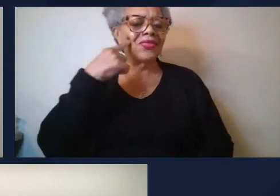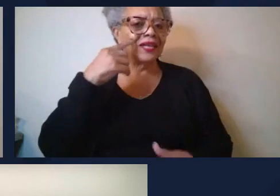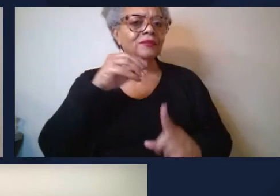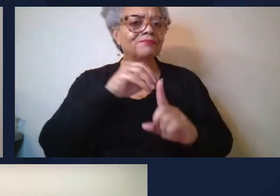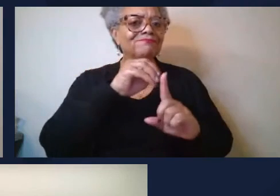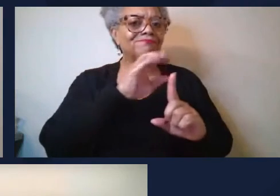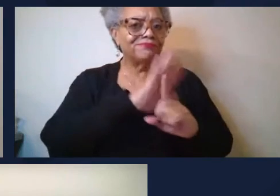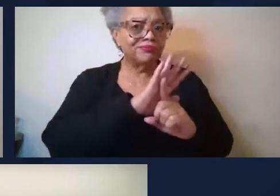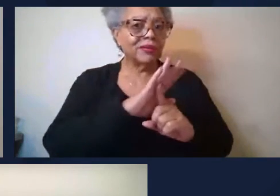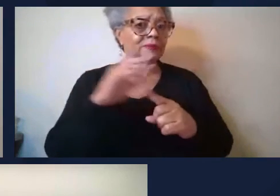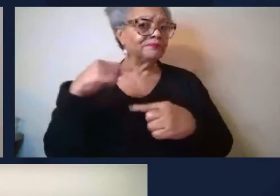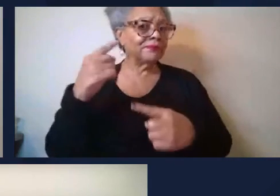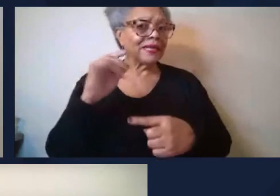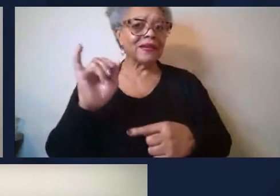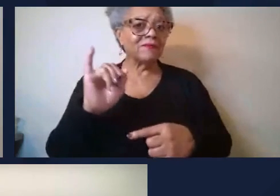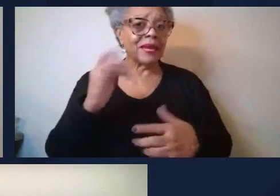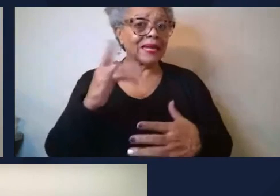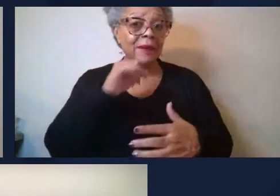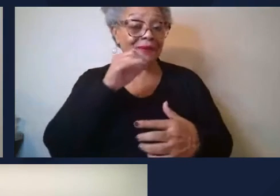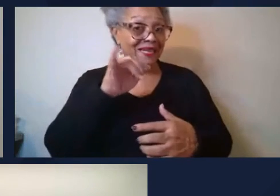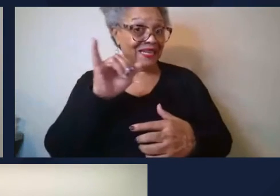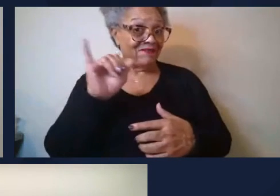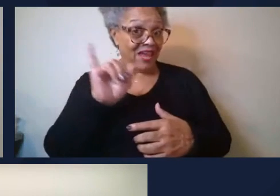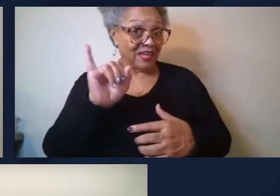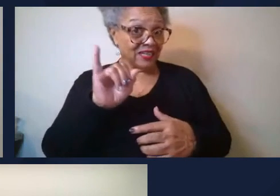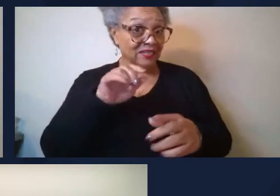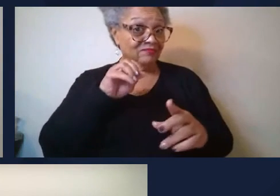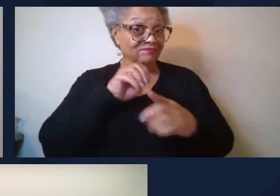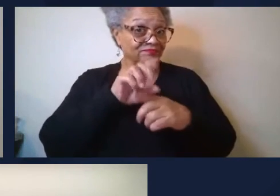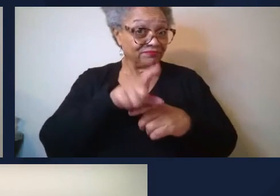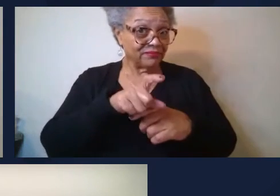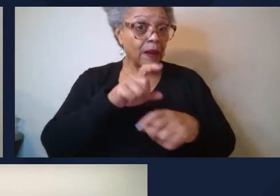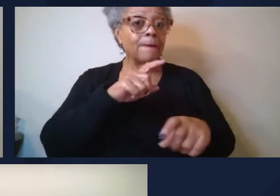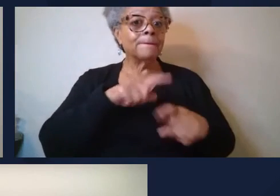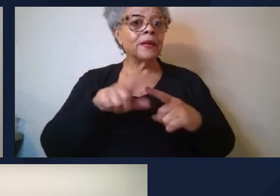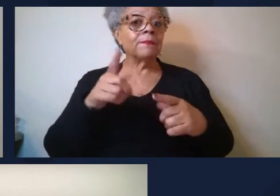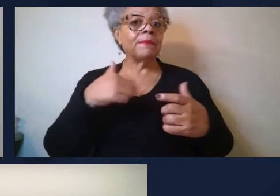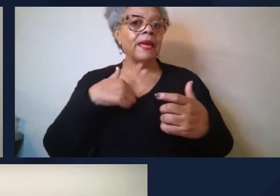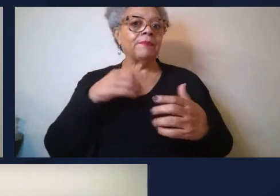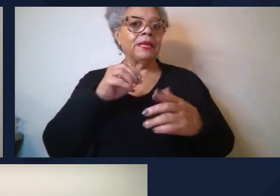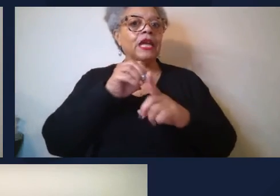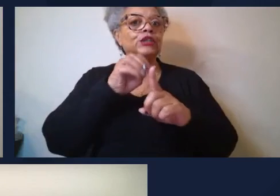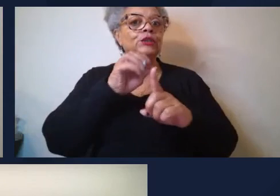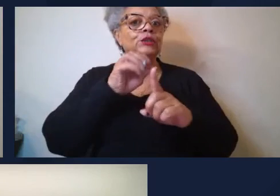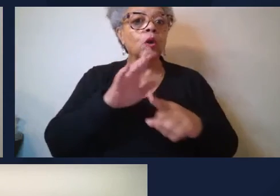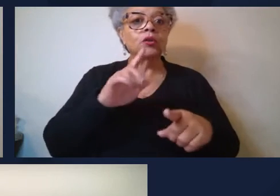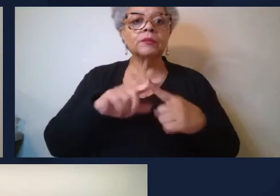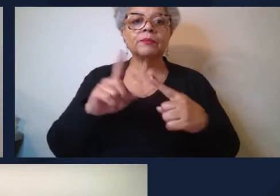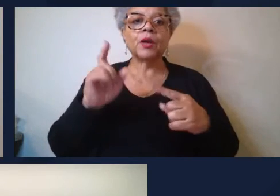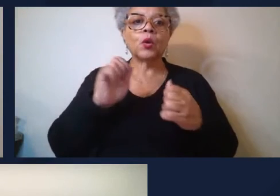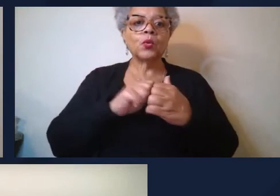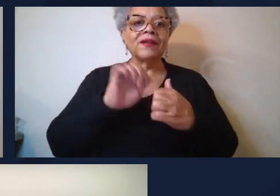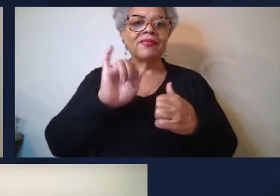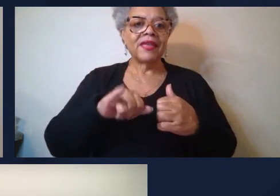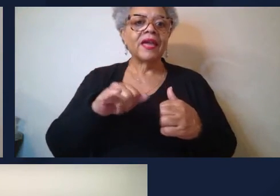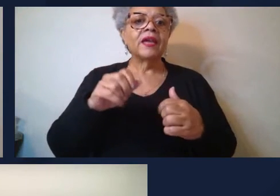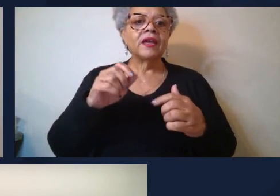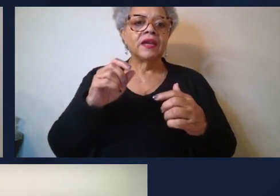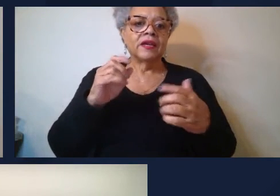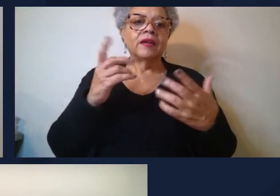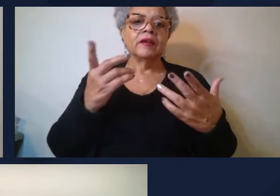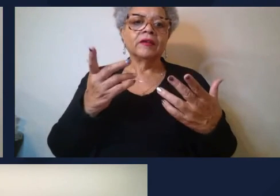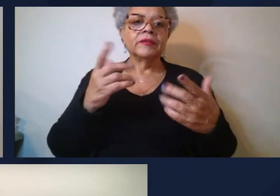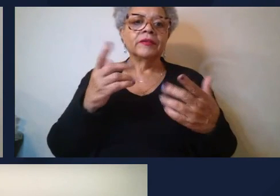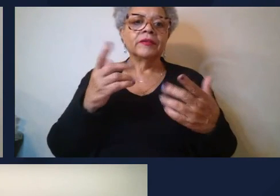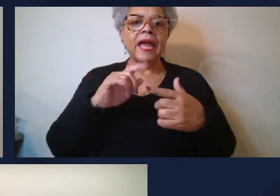might have been infected, but they may have had asymptomatic infection. And the reason we think that way is because that's the reason they could have had the LASA virus.